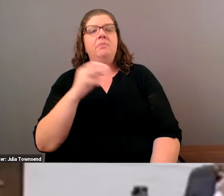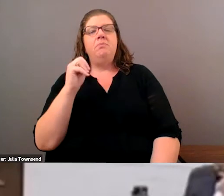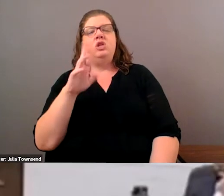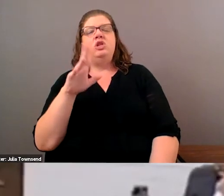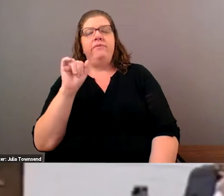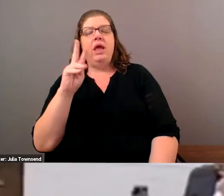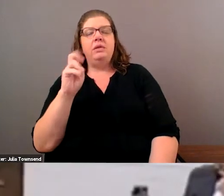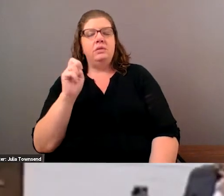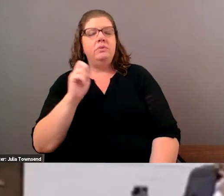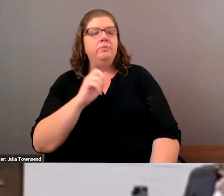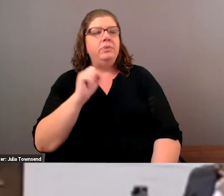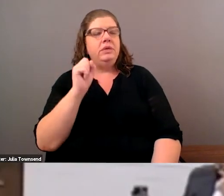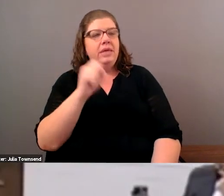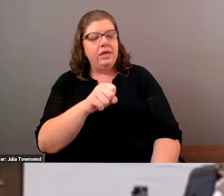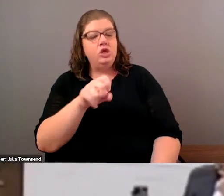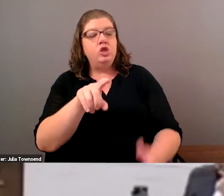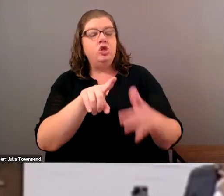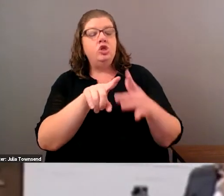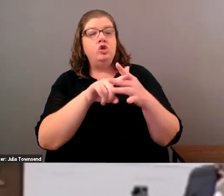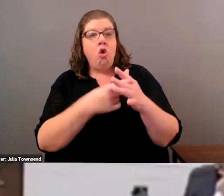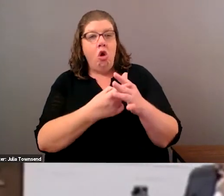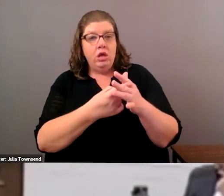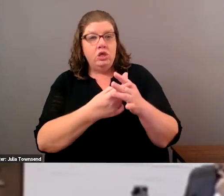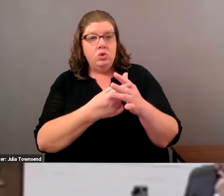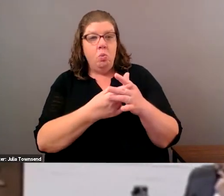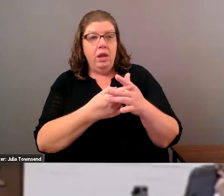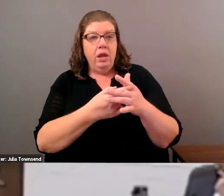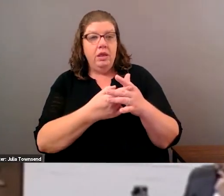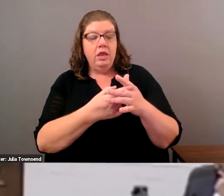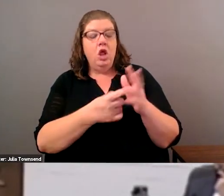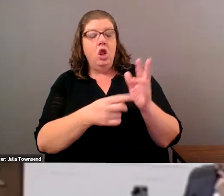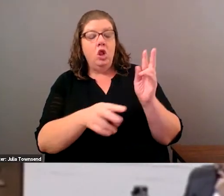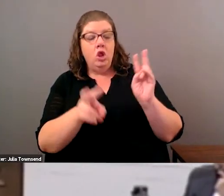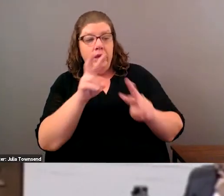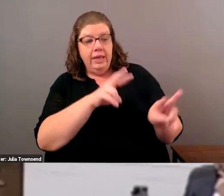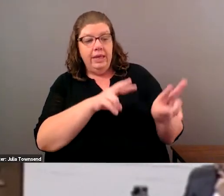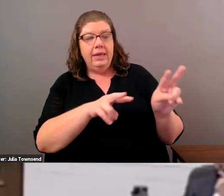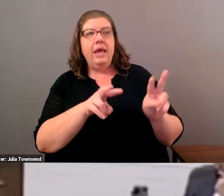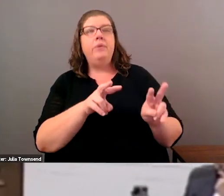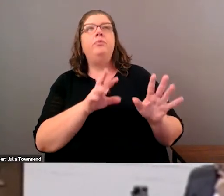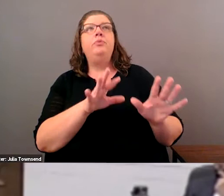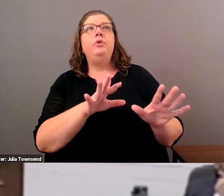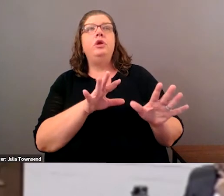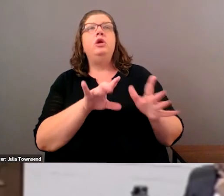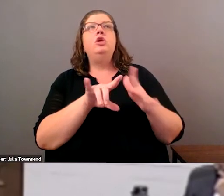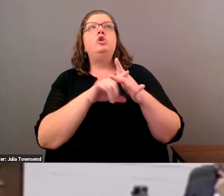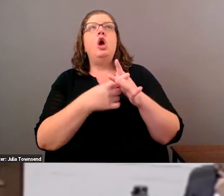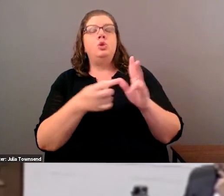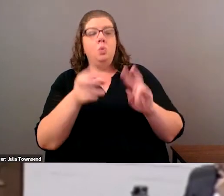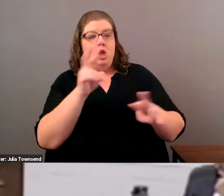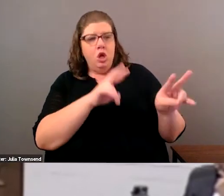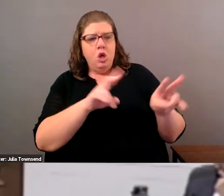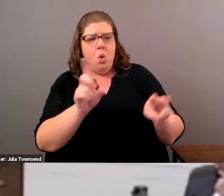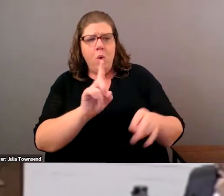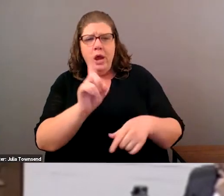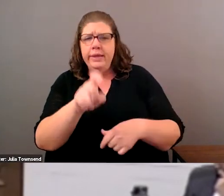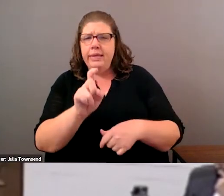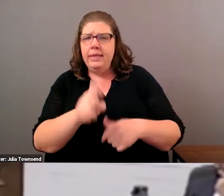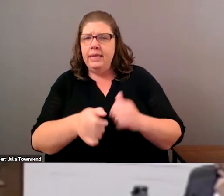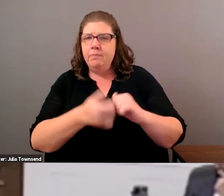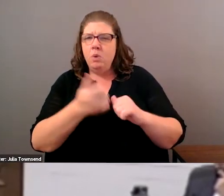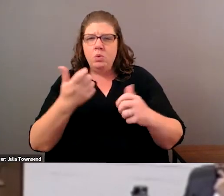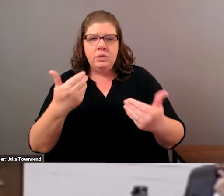it starts with looking at it starts with looking at where the need lies, because that's